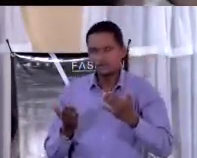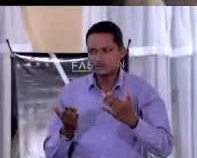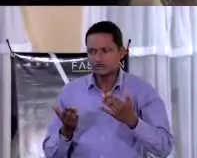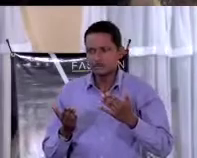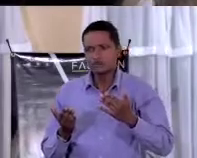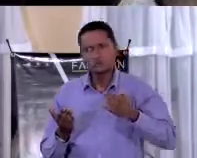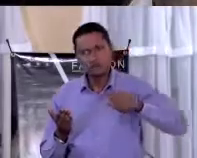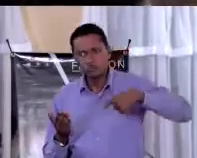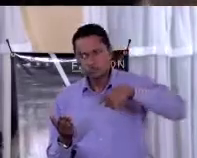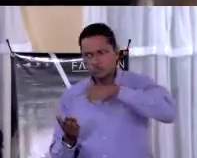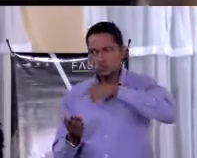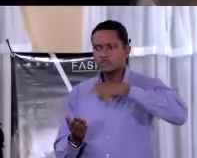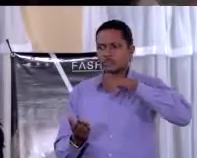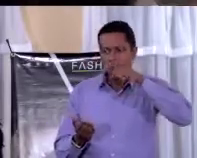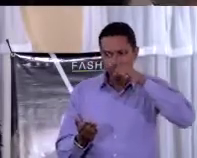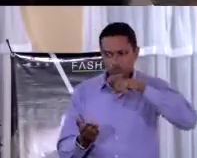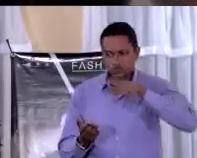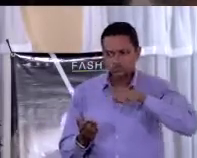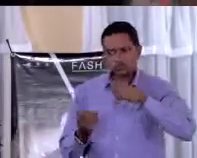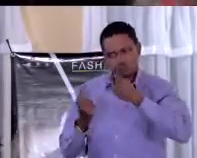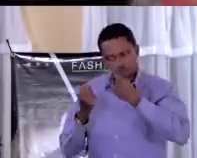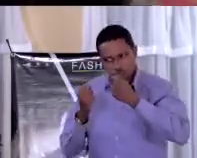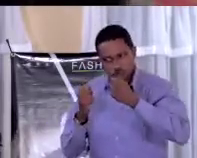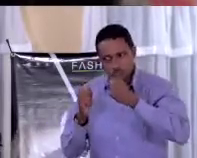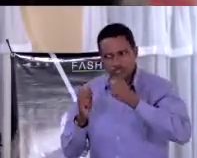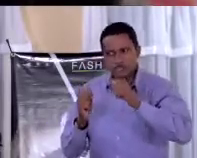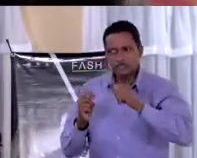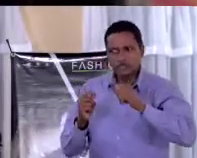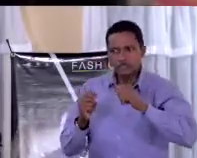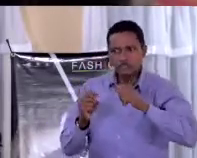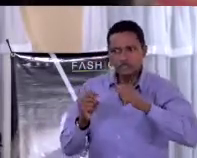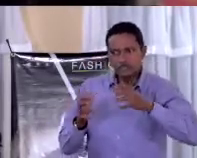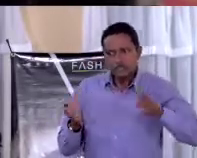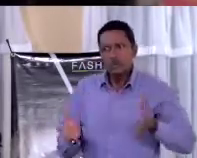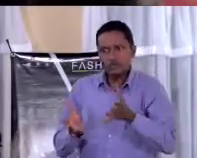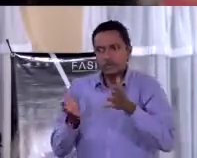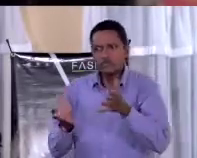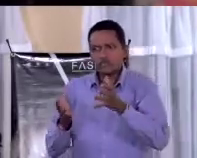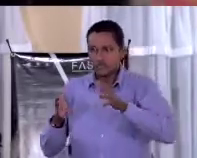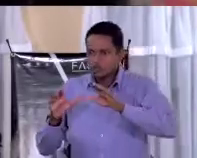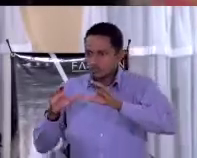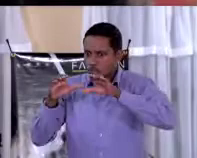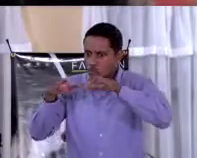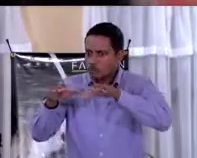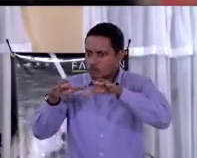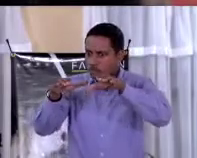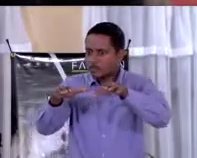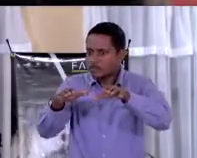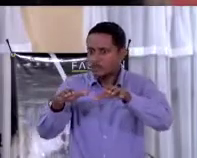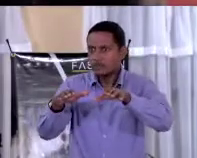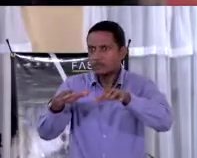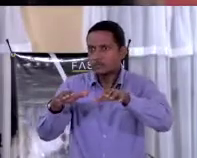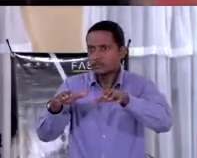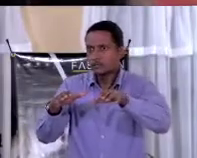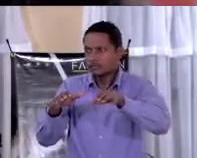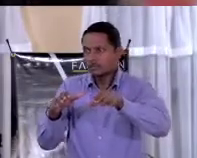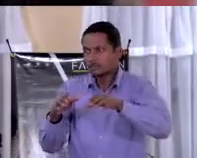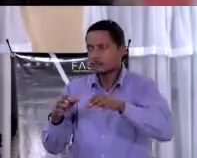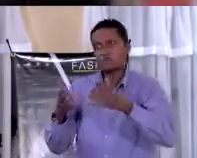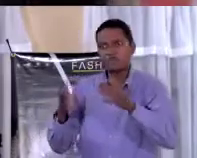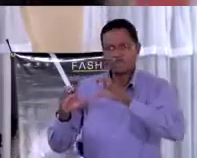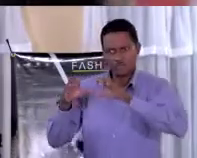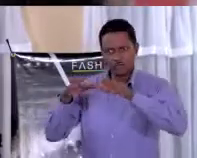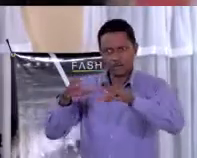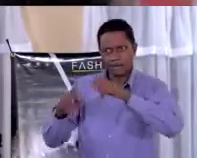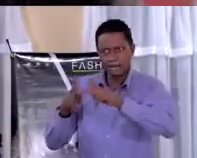gain entry into, as opposed to, or not to, to sometimes using the